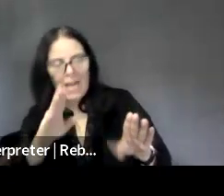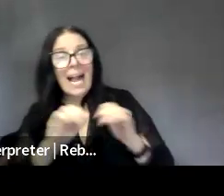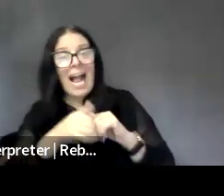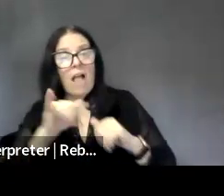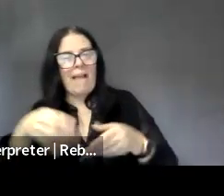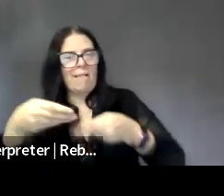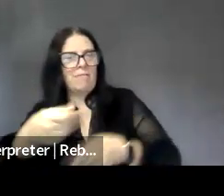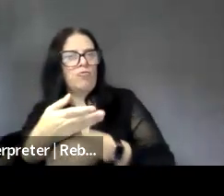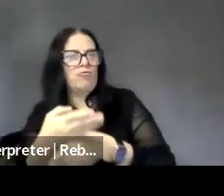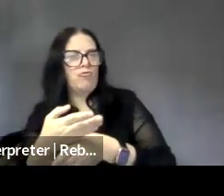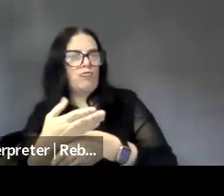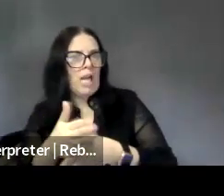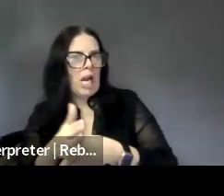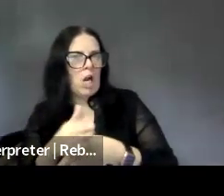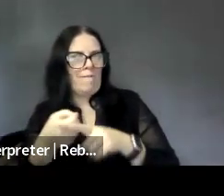funding sources.